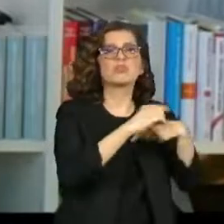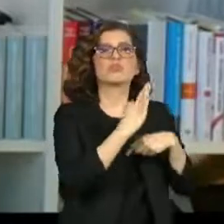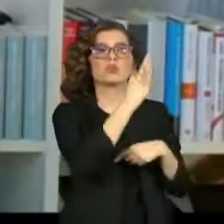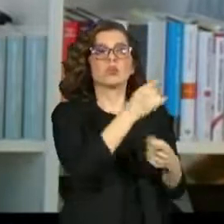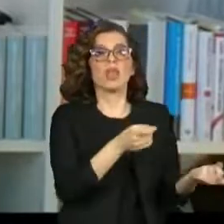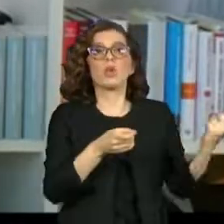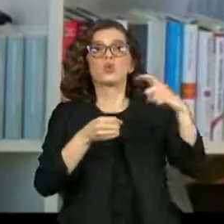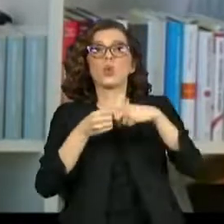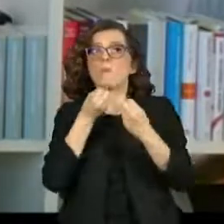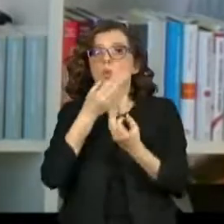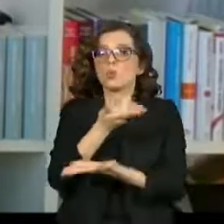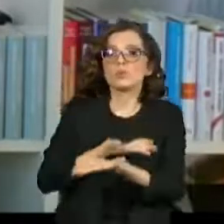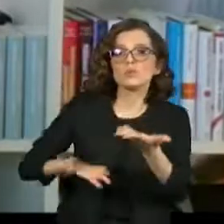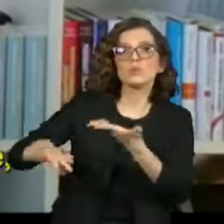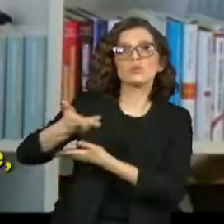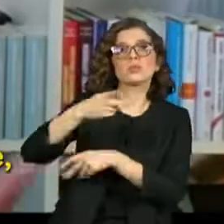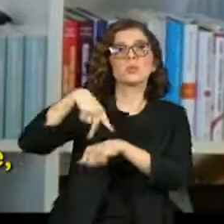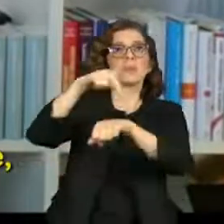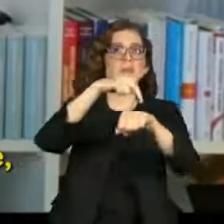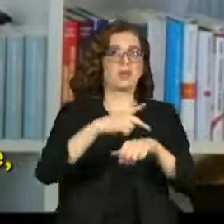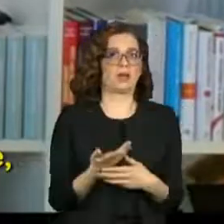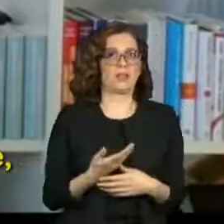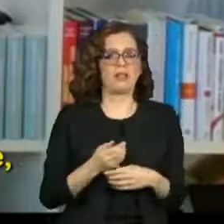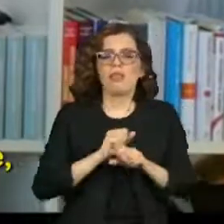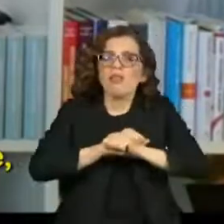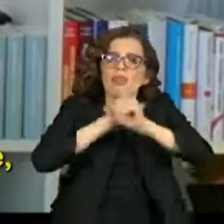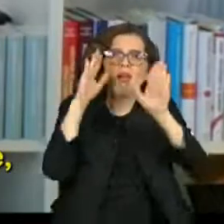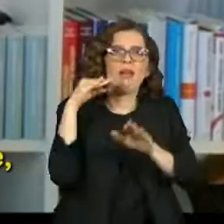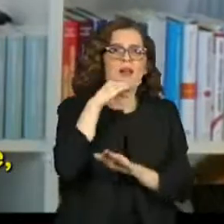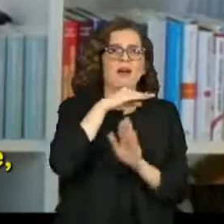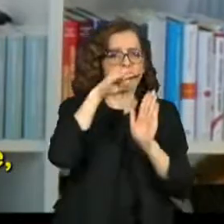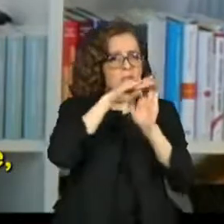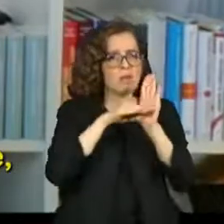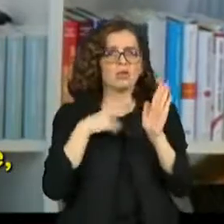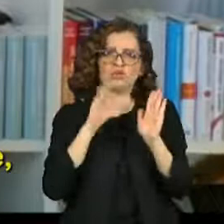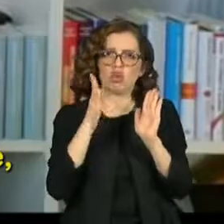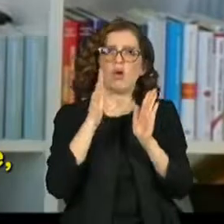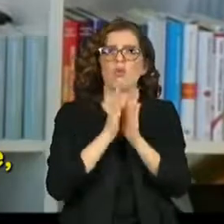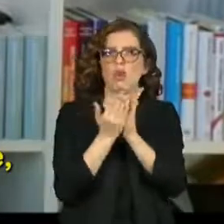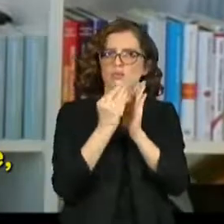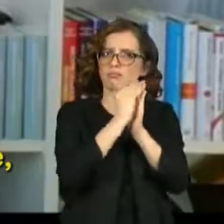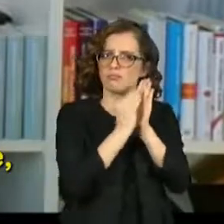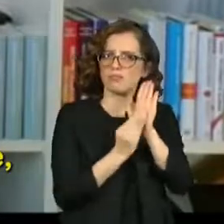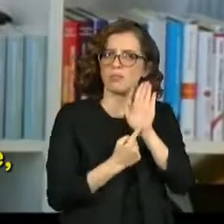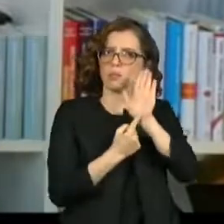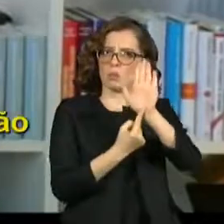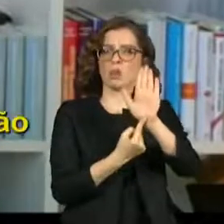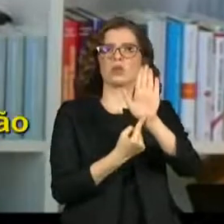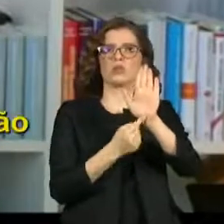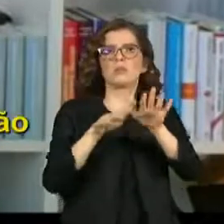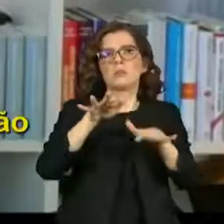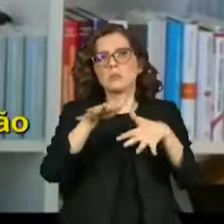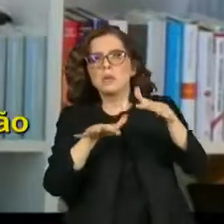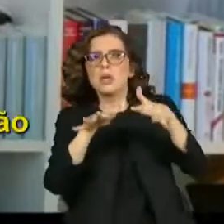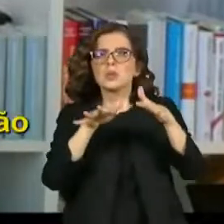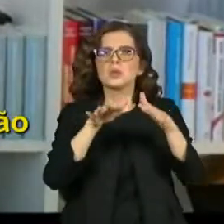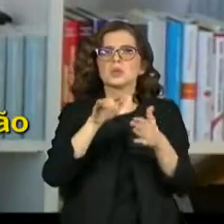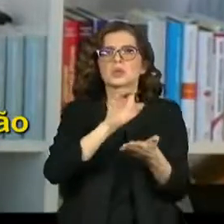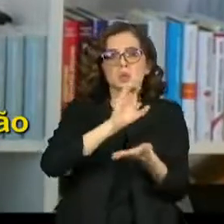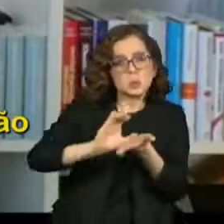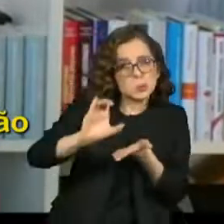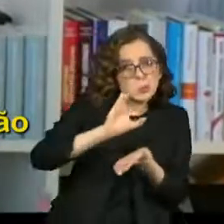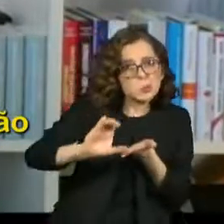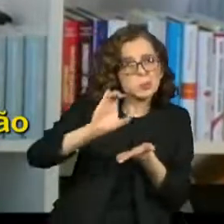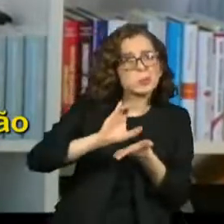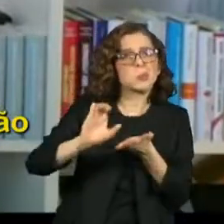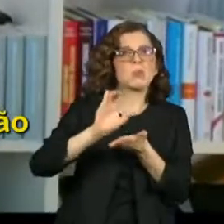return investment in so many countries. The evidence I put in the book shows, you know, on average, globally, the rate of return to investments in